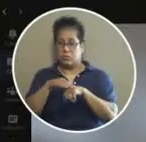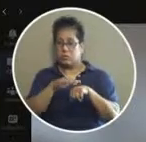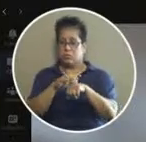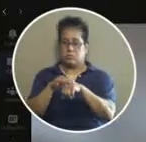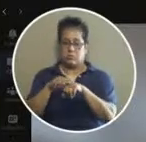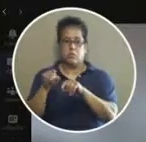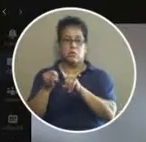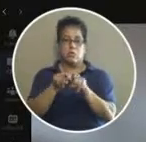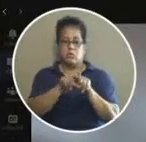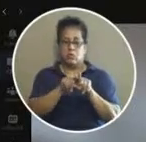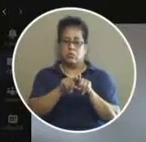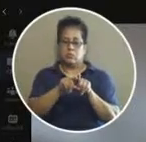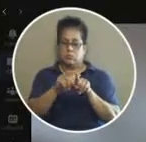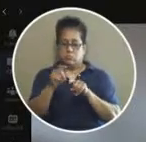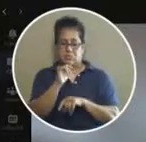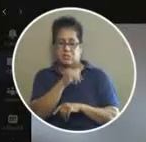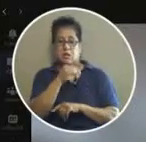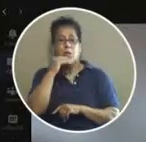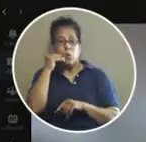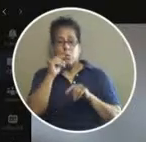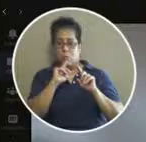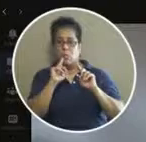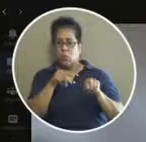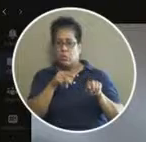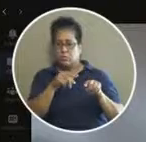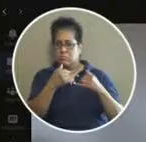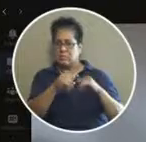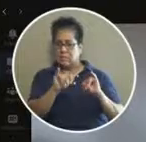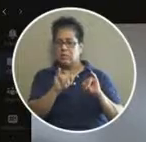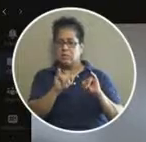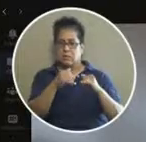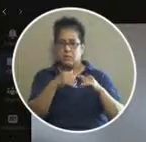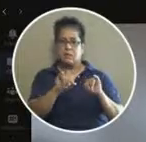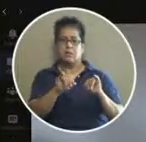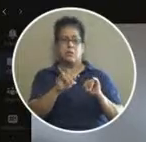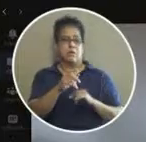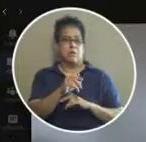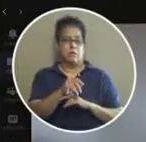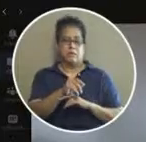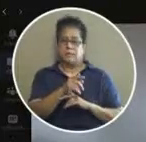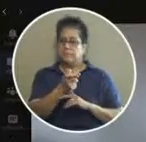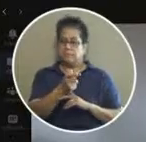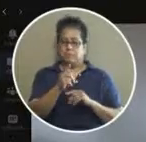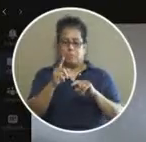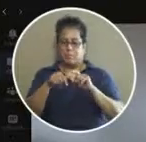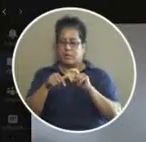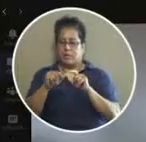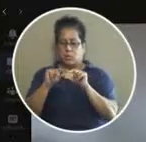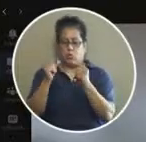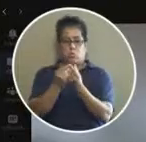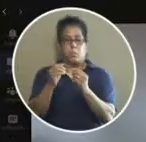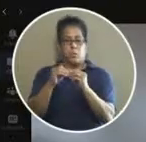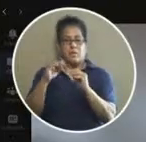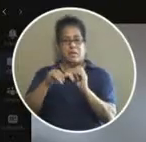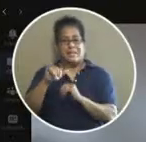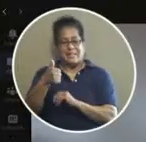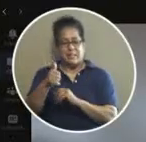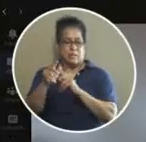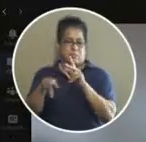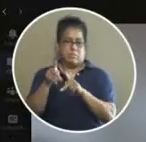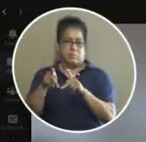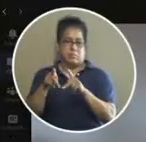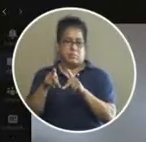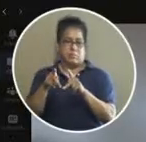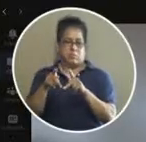that we continue with a stay-home order. In other words, that you shall not have groups larger than 10, but